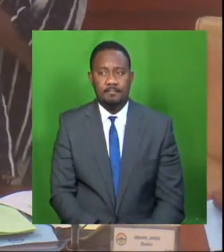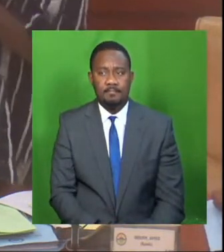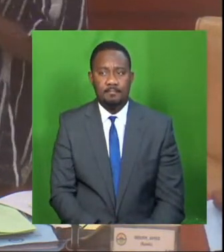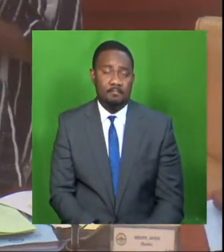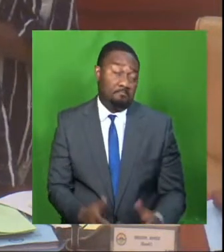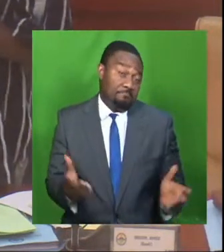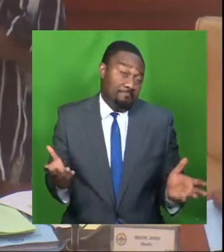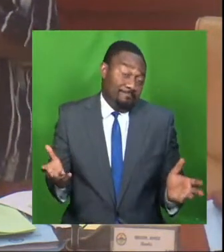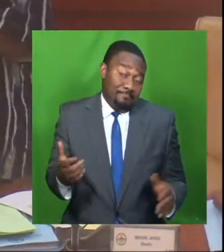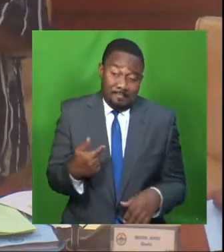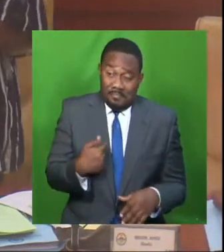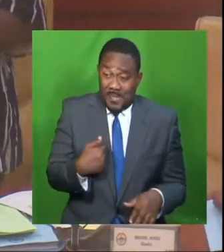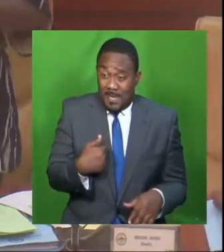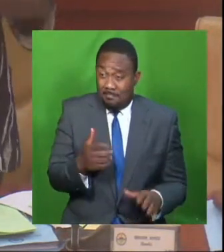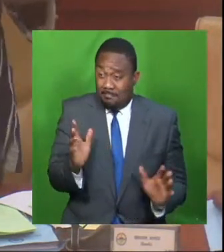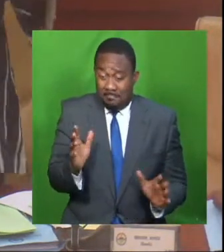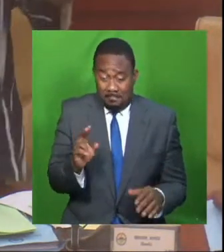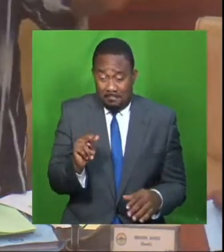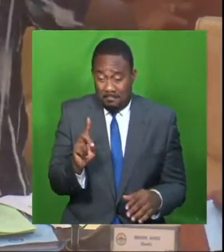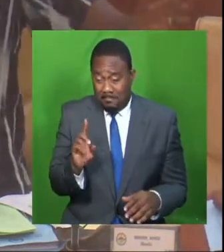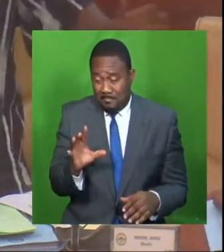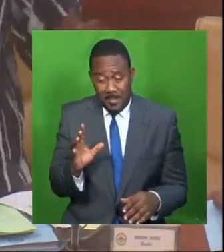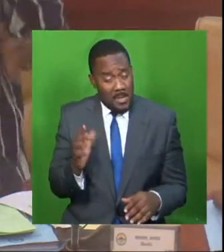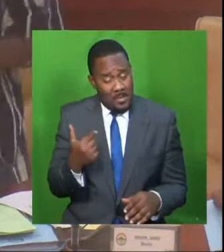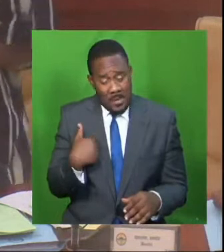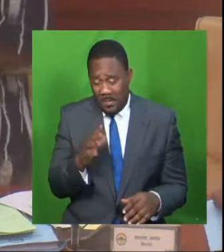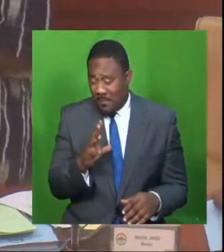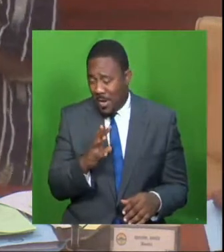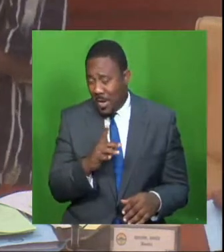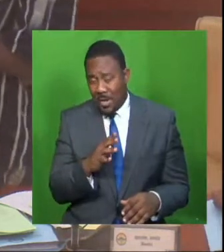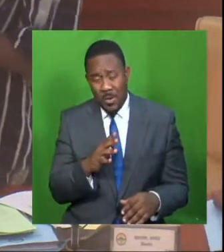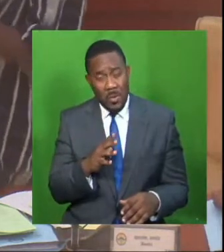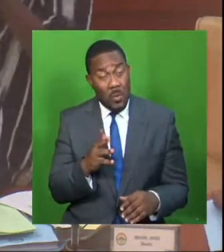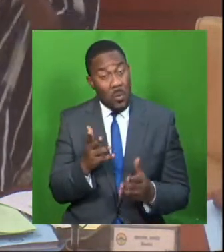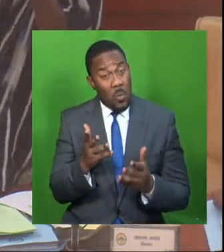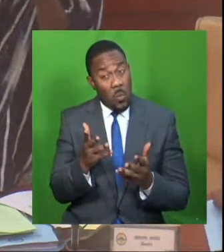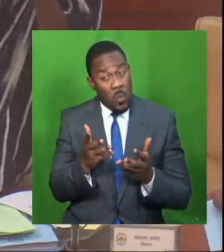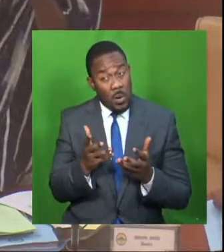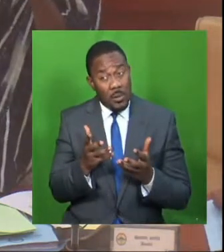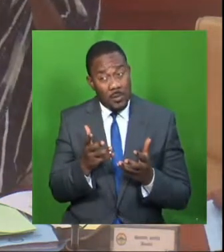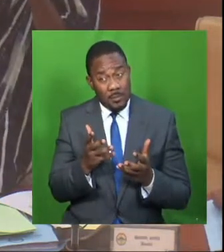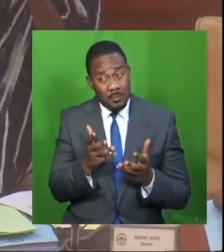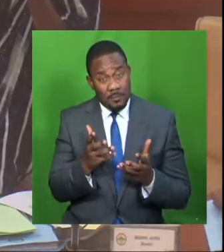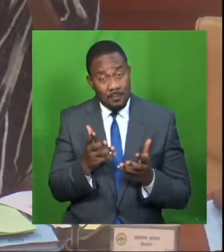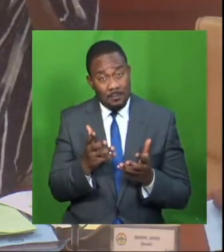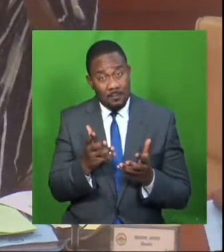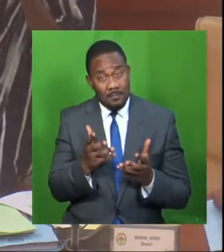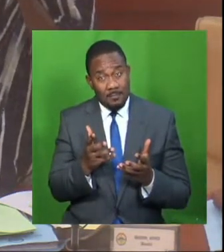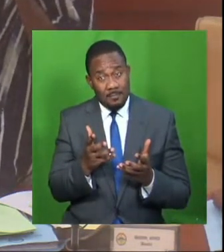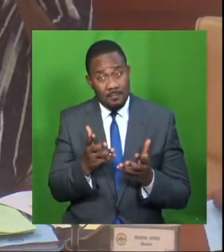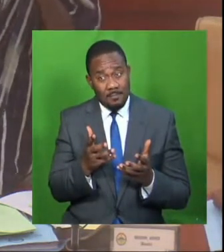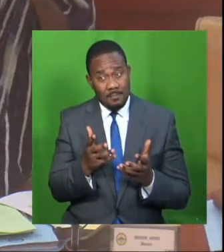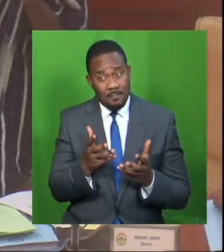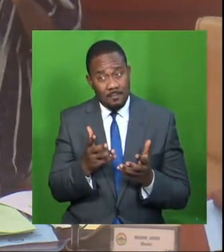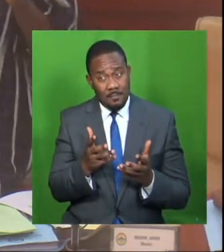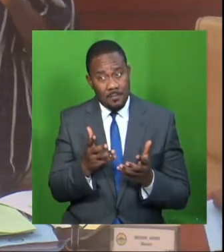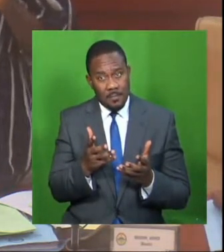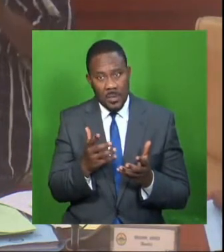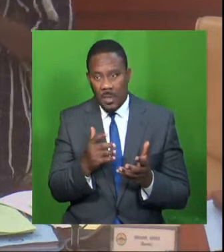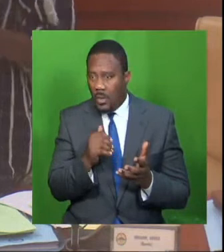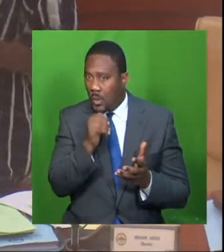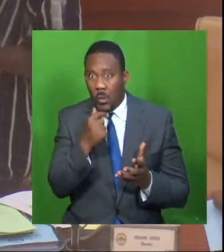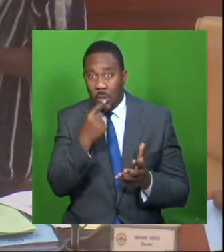expenditure explanation. Mr. Speaker, that has not been done. The loan has been stood down. There are other financial